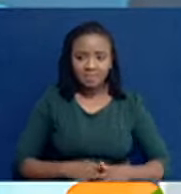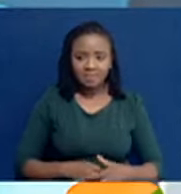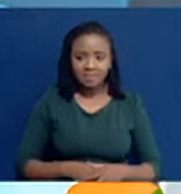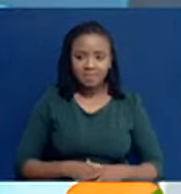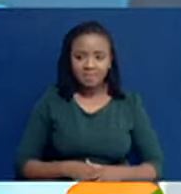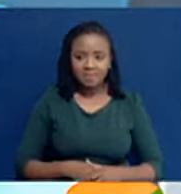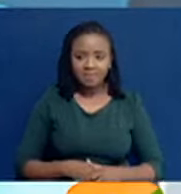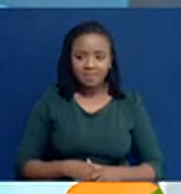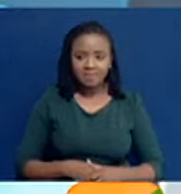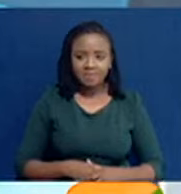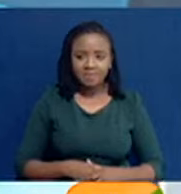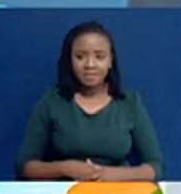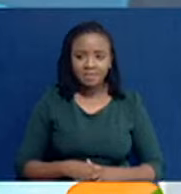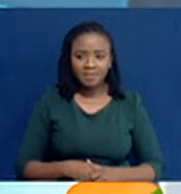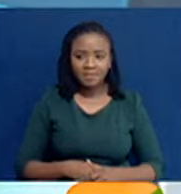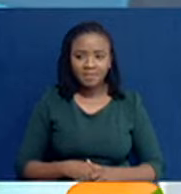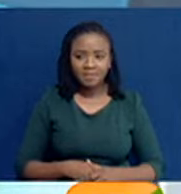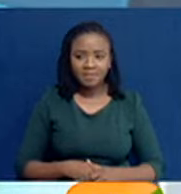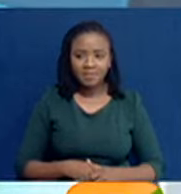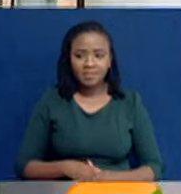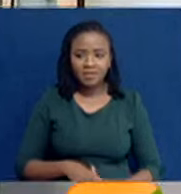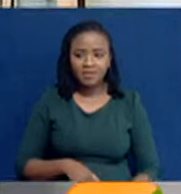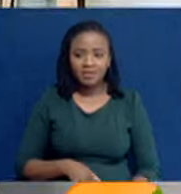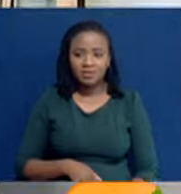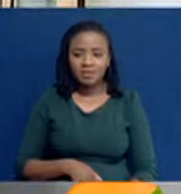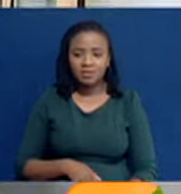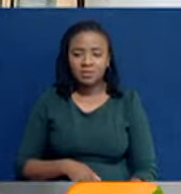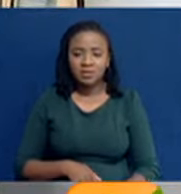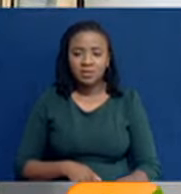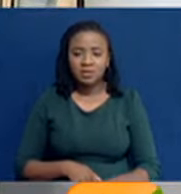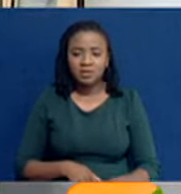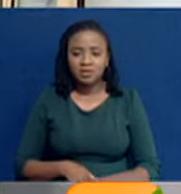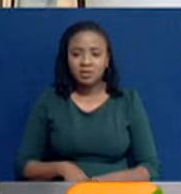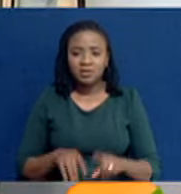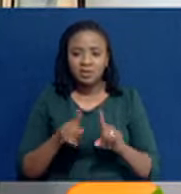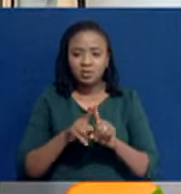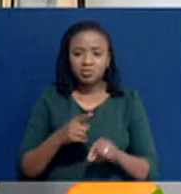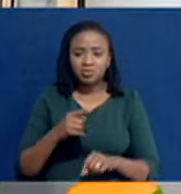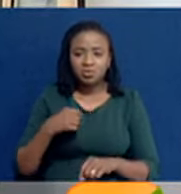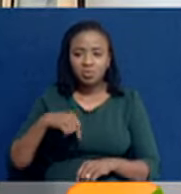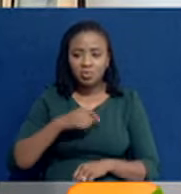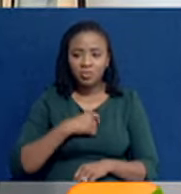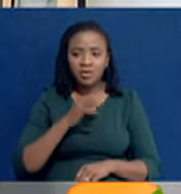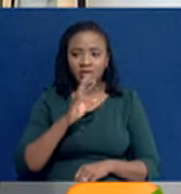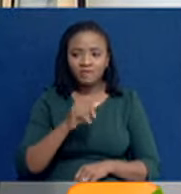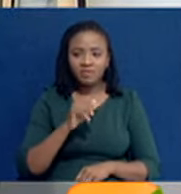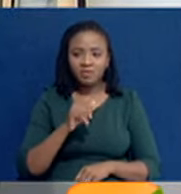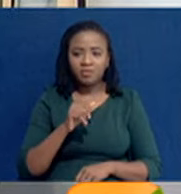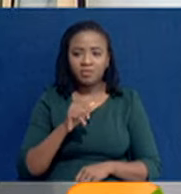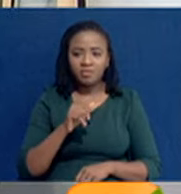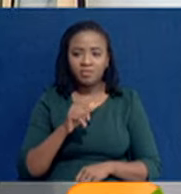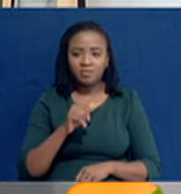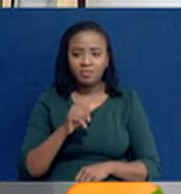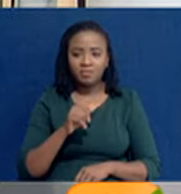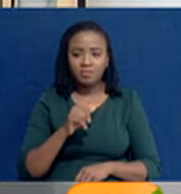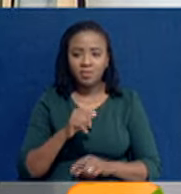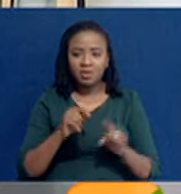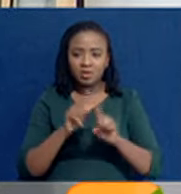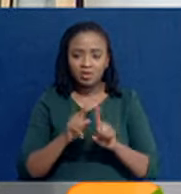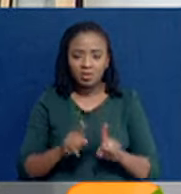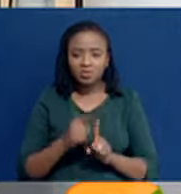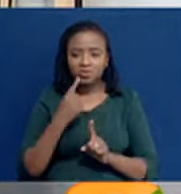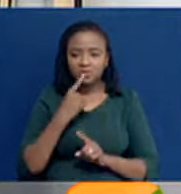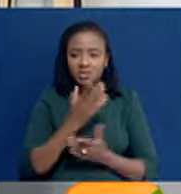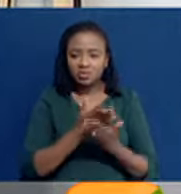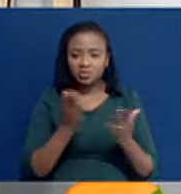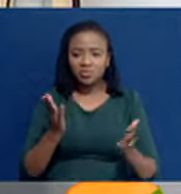I keep on having allergy. Yeah. We had just come back from foreign service. And I said to the women, they talked to